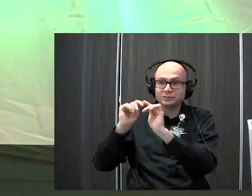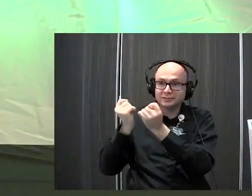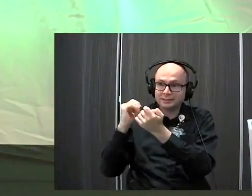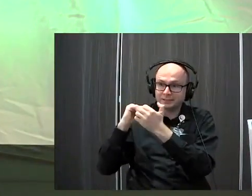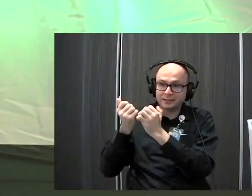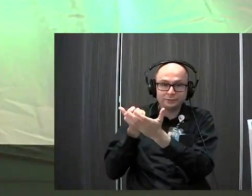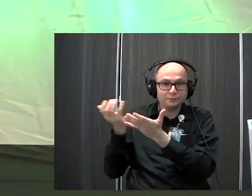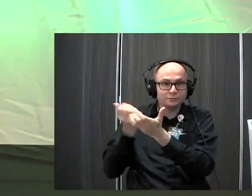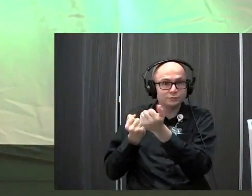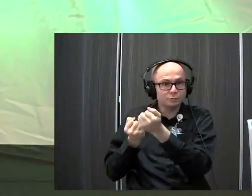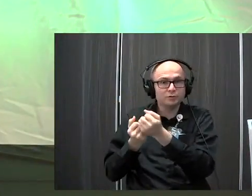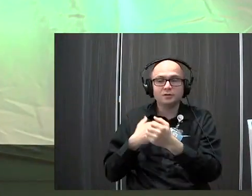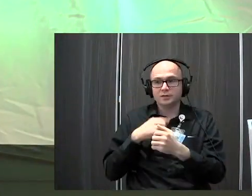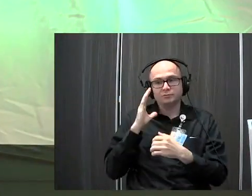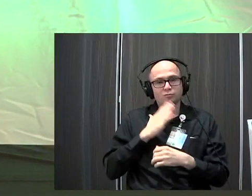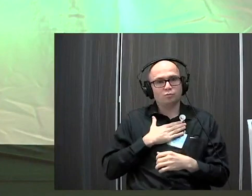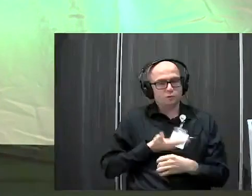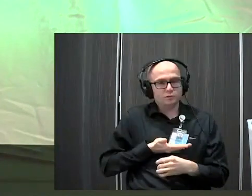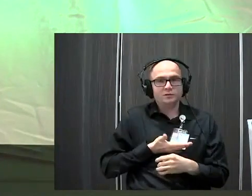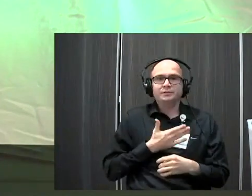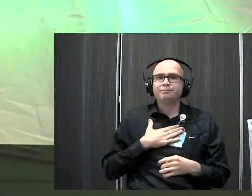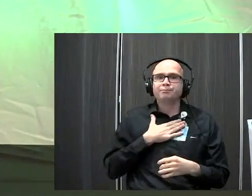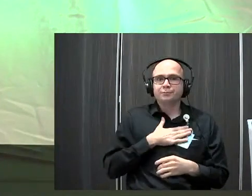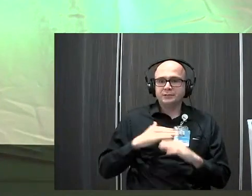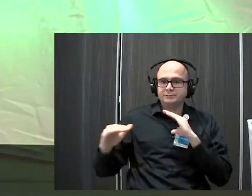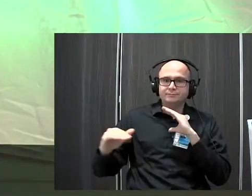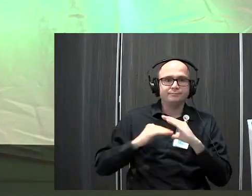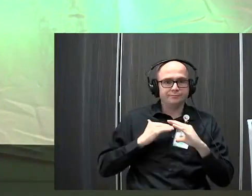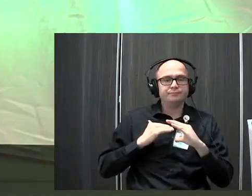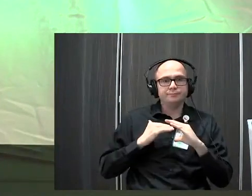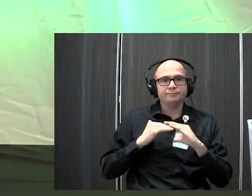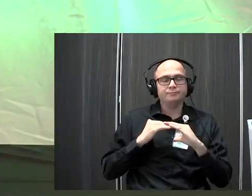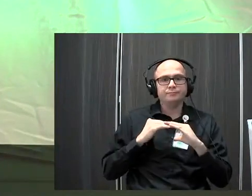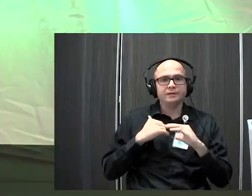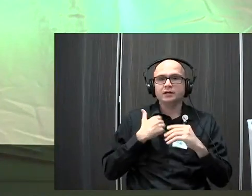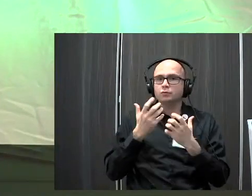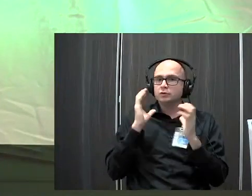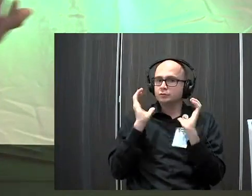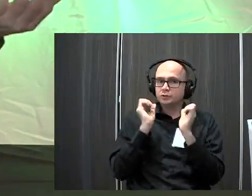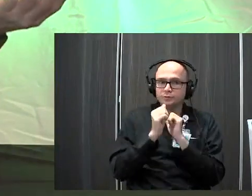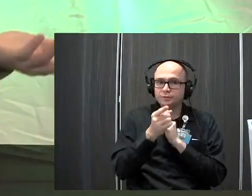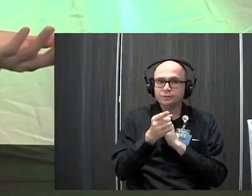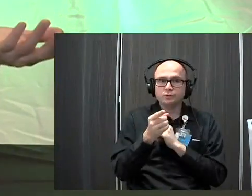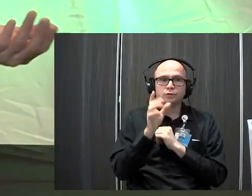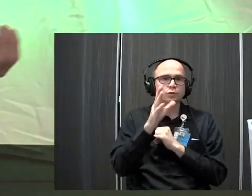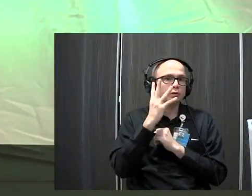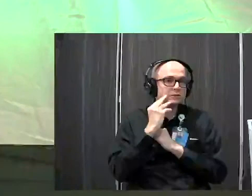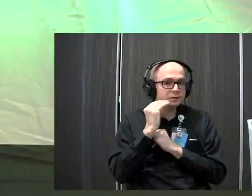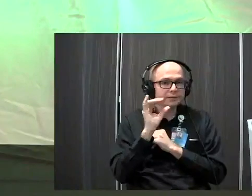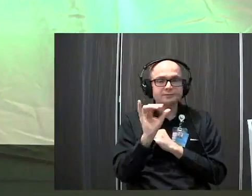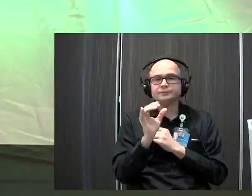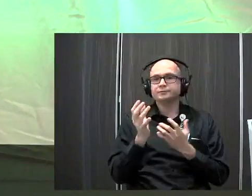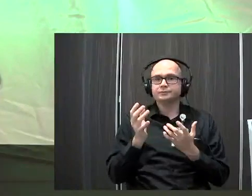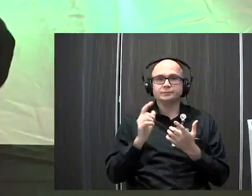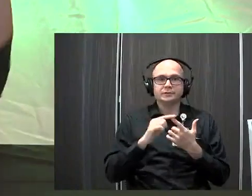support kids with charge, I would. So please shoot me an email. I would love to chat with you or just to hear your experiences. That